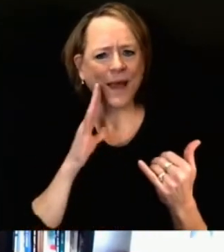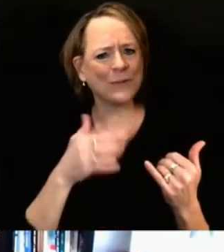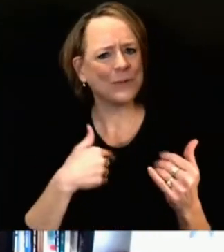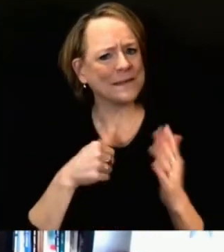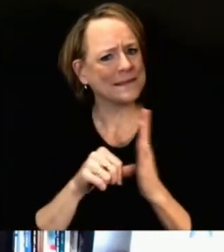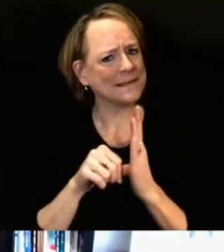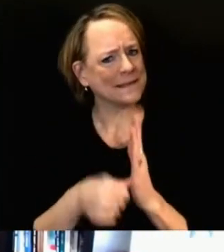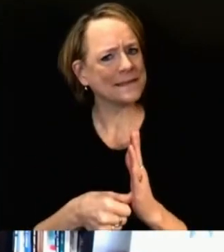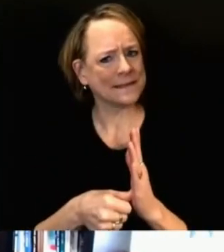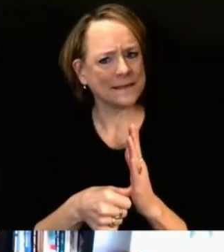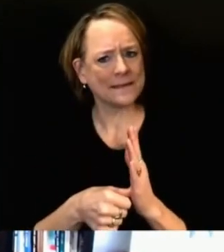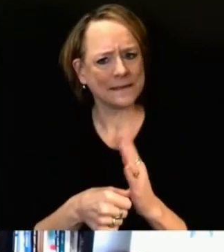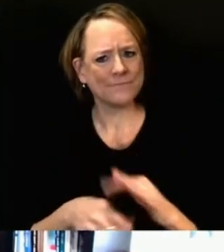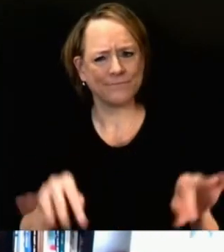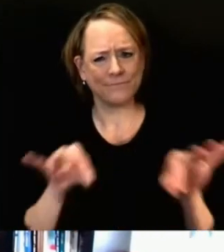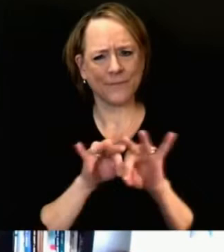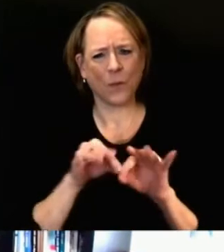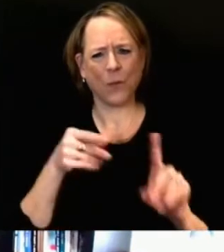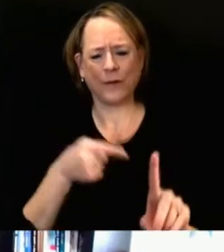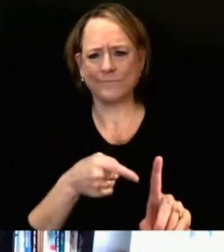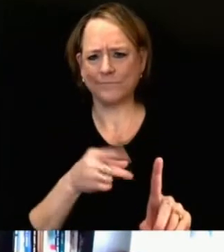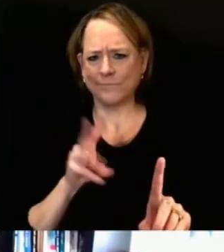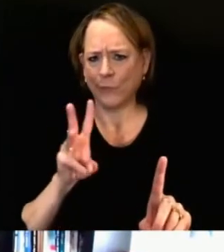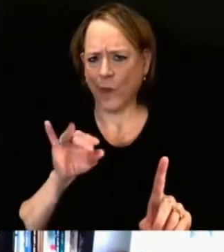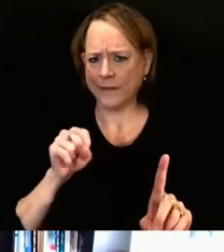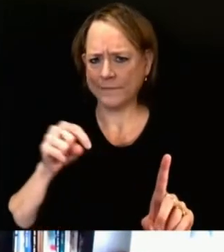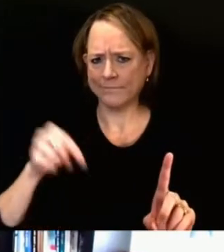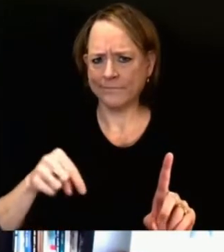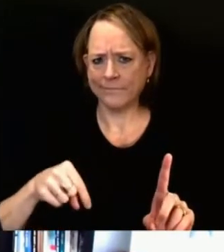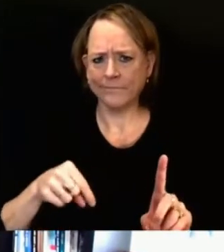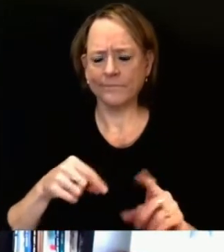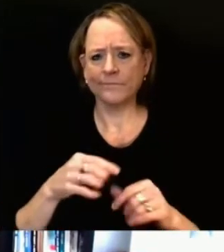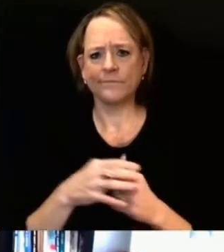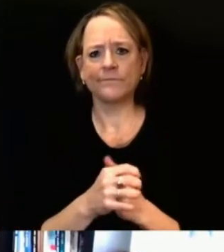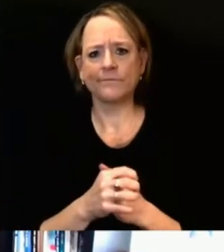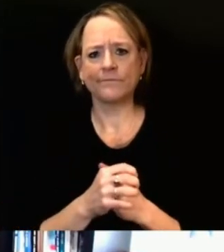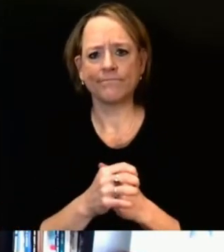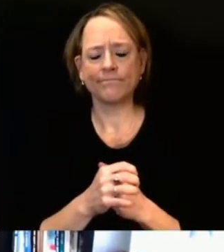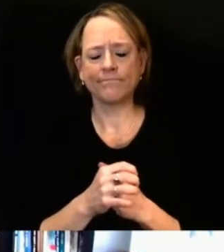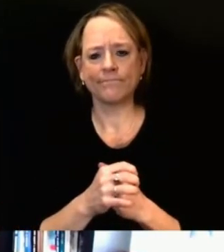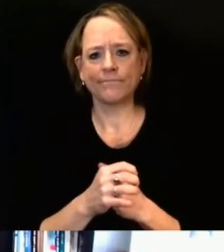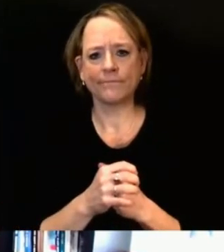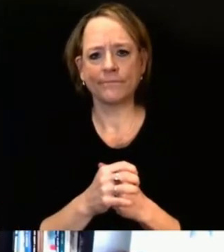Wisconsin. Here's where things stand today. We are reporting